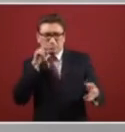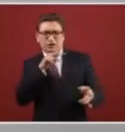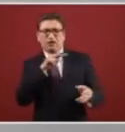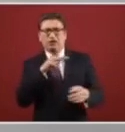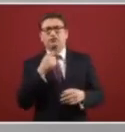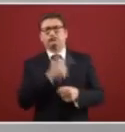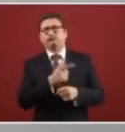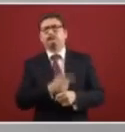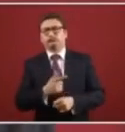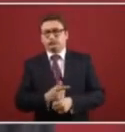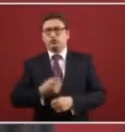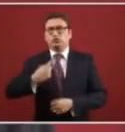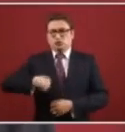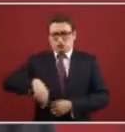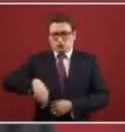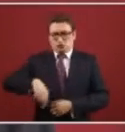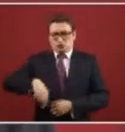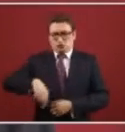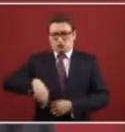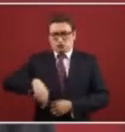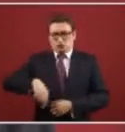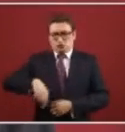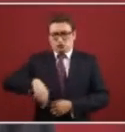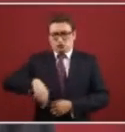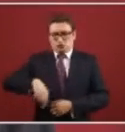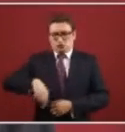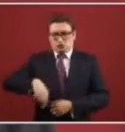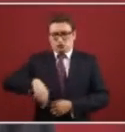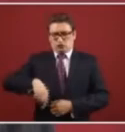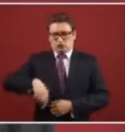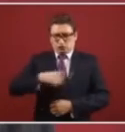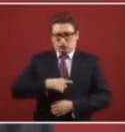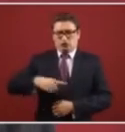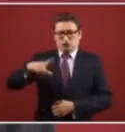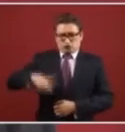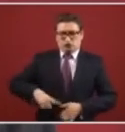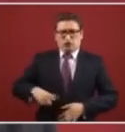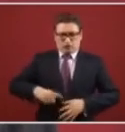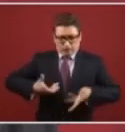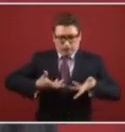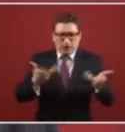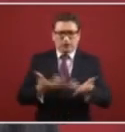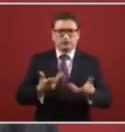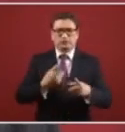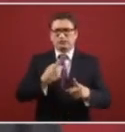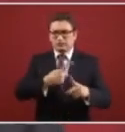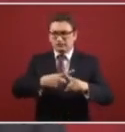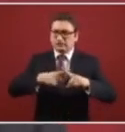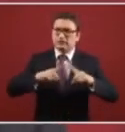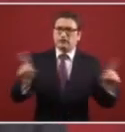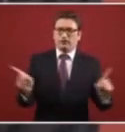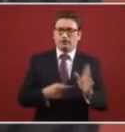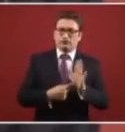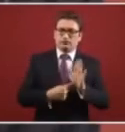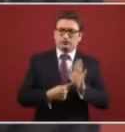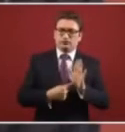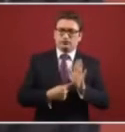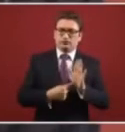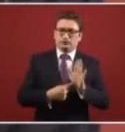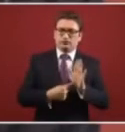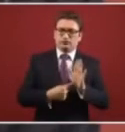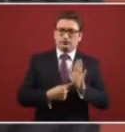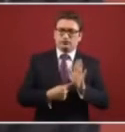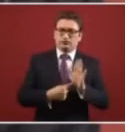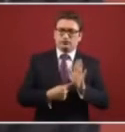and. Gobernando con el ejemplo. And we govern by example. Creo que ayuda mucho.